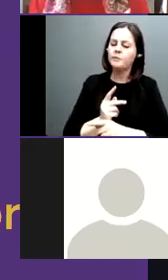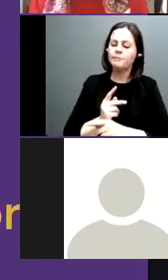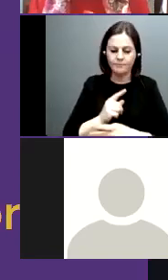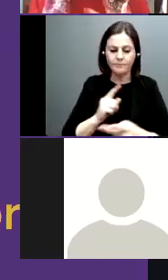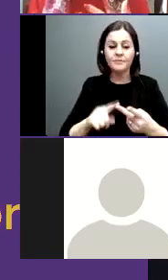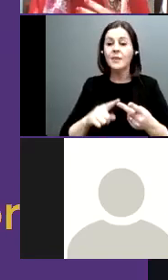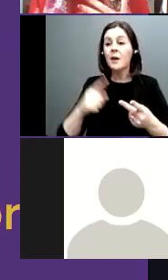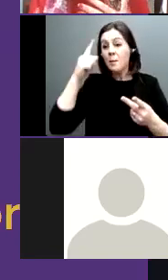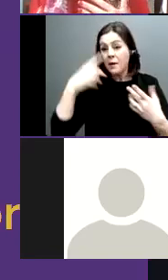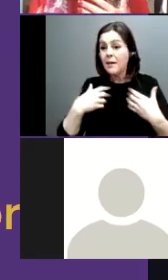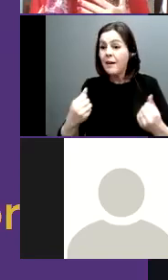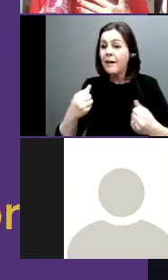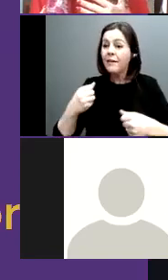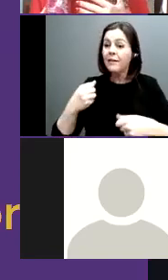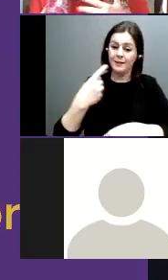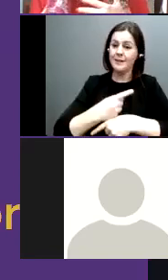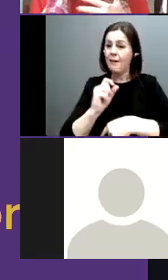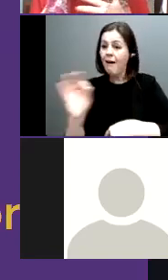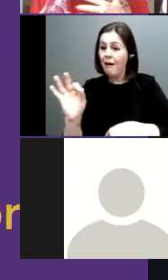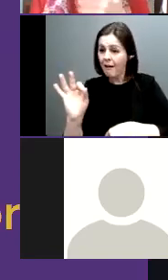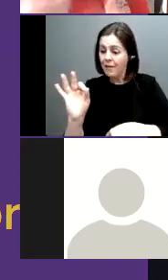supported in